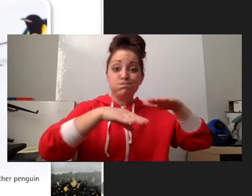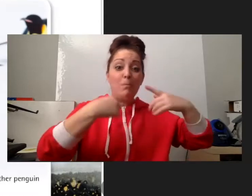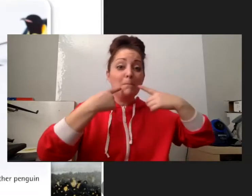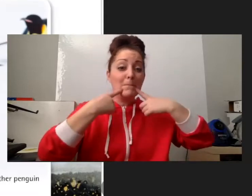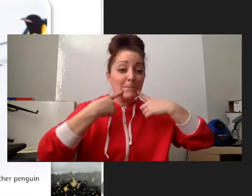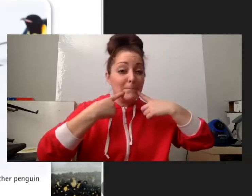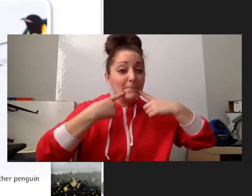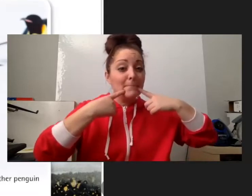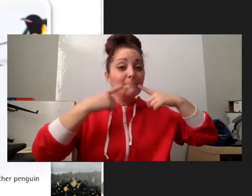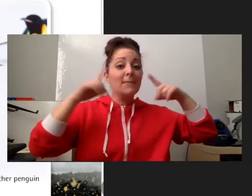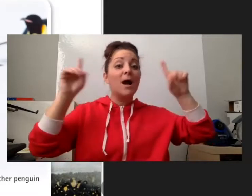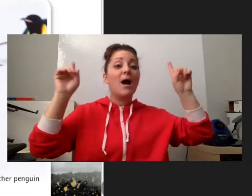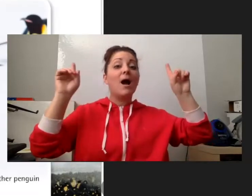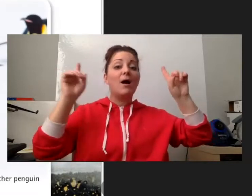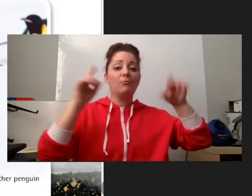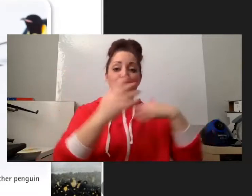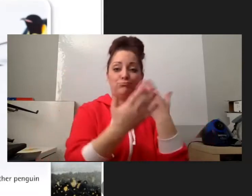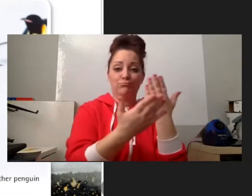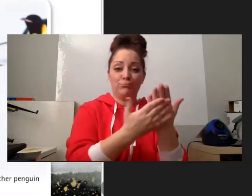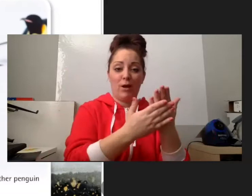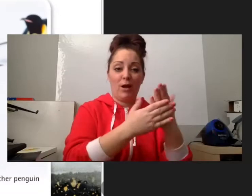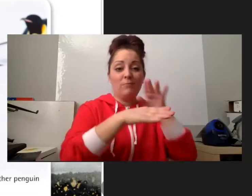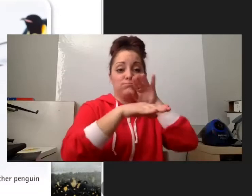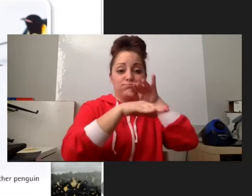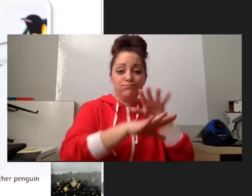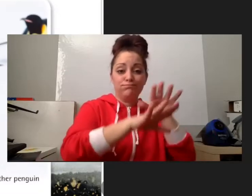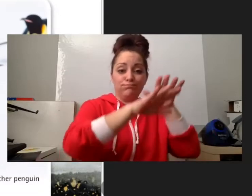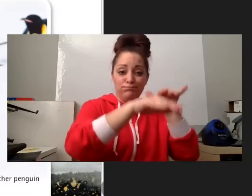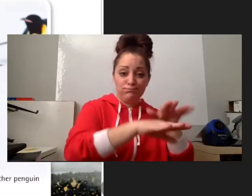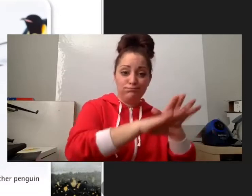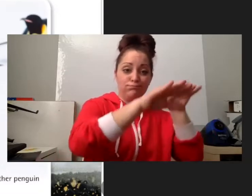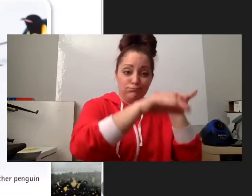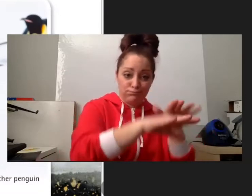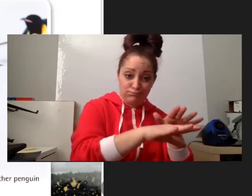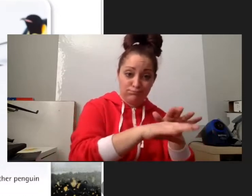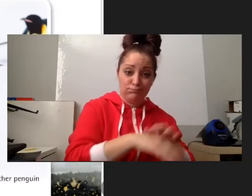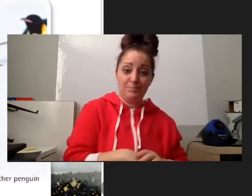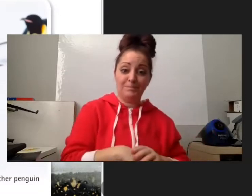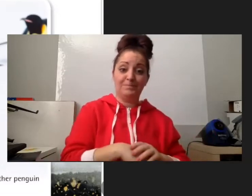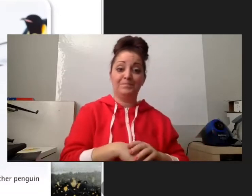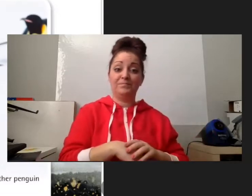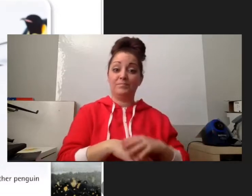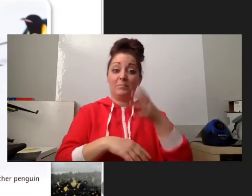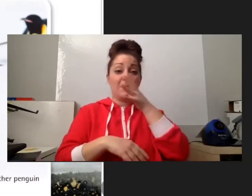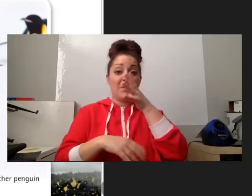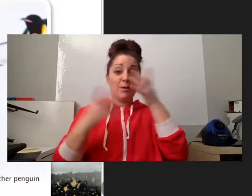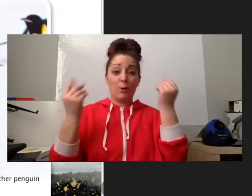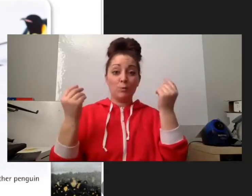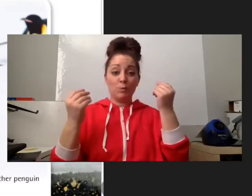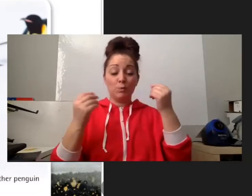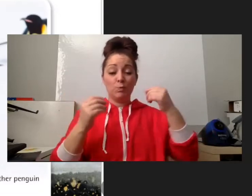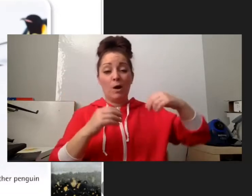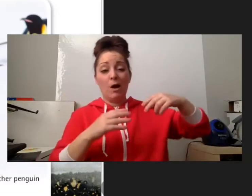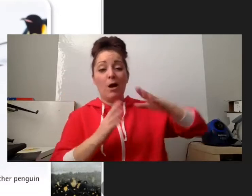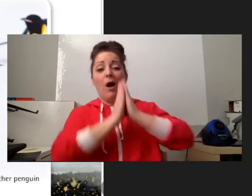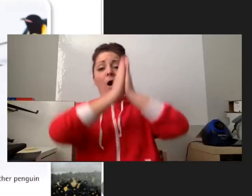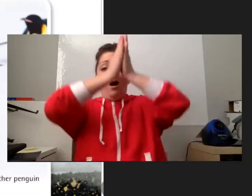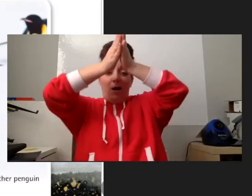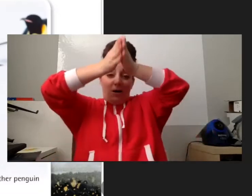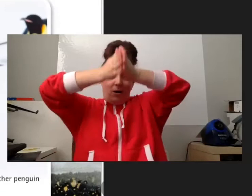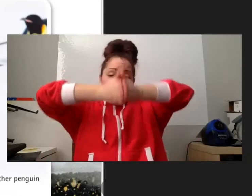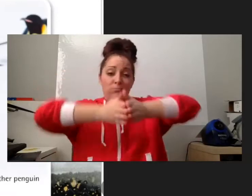After 3 days, the mother penguin comes to the end of the ice. She dives in the water and hunts for